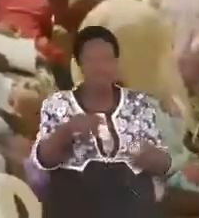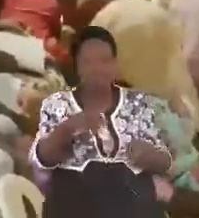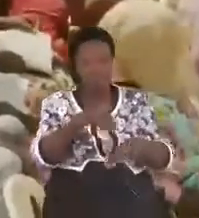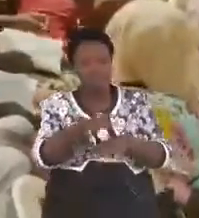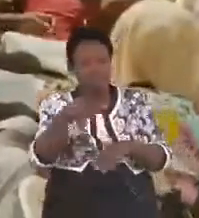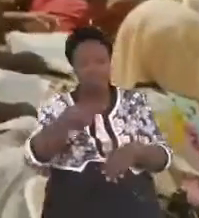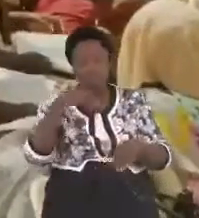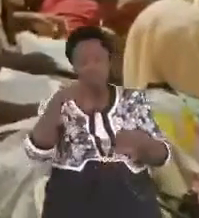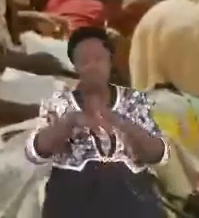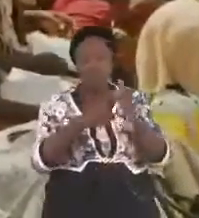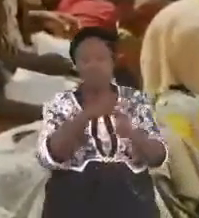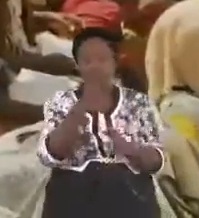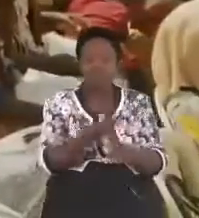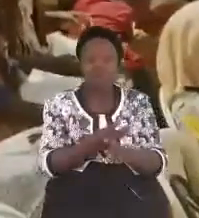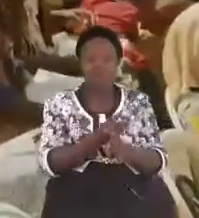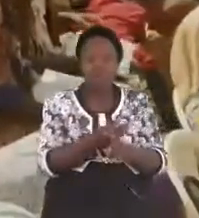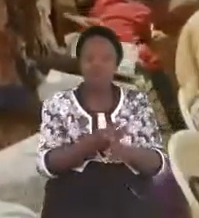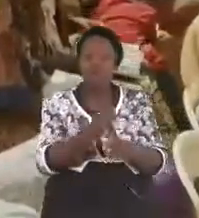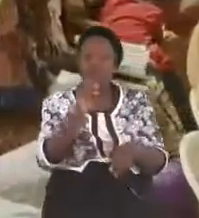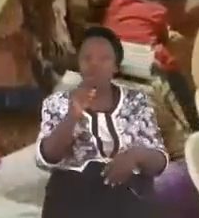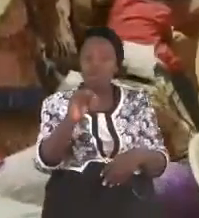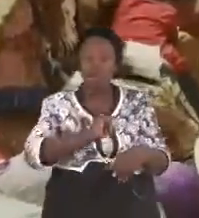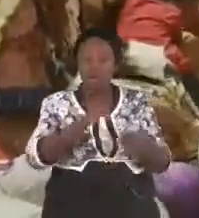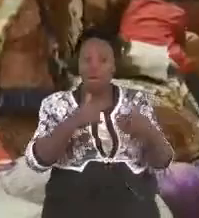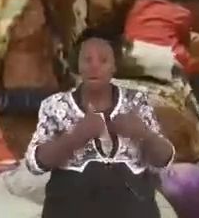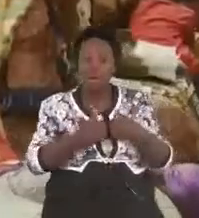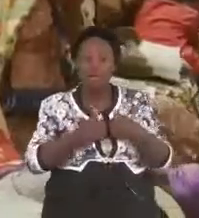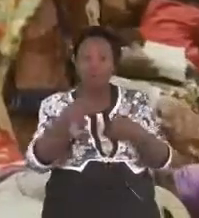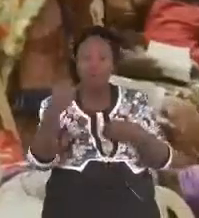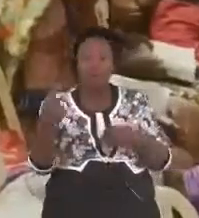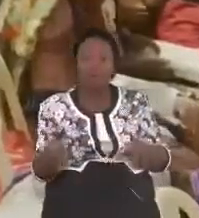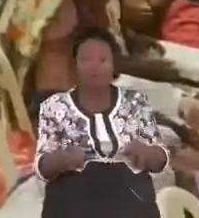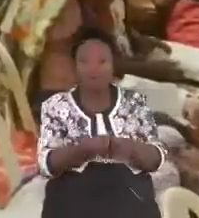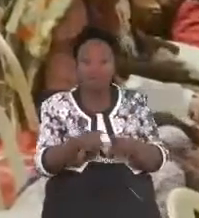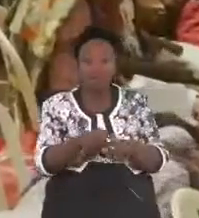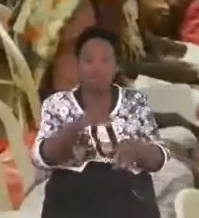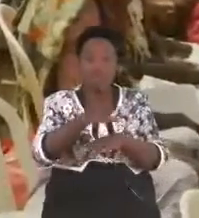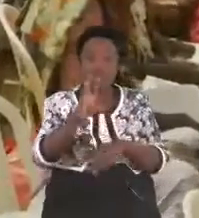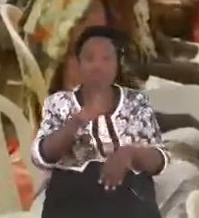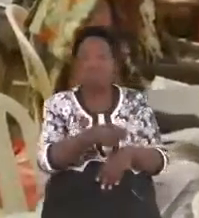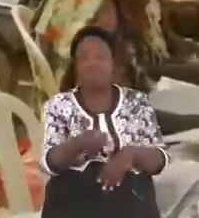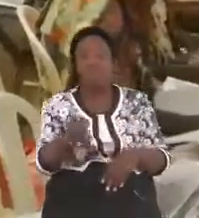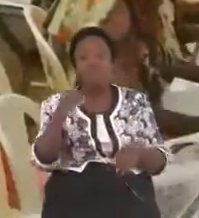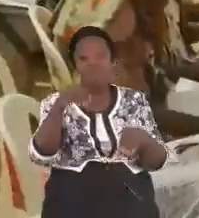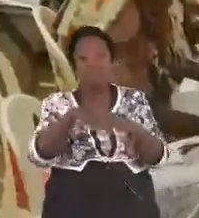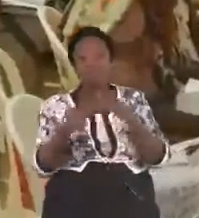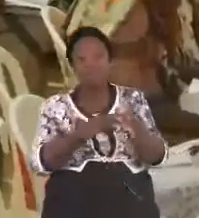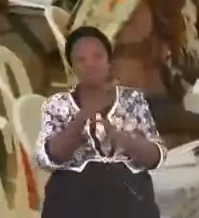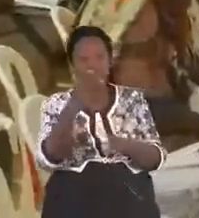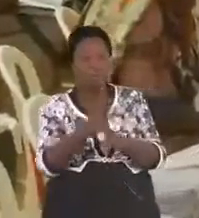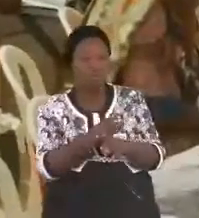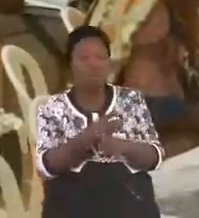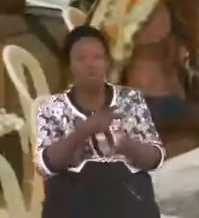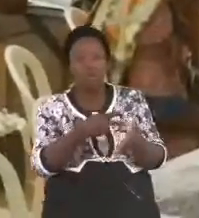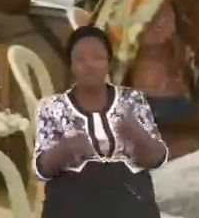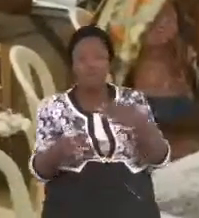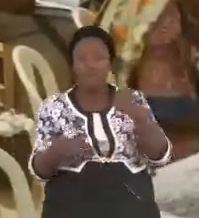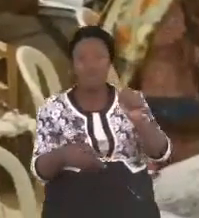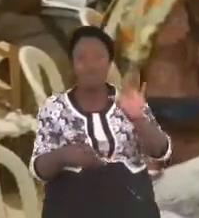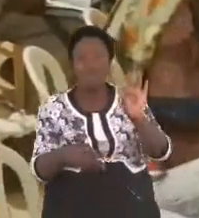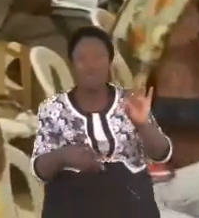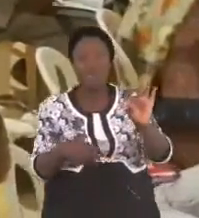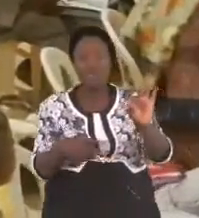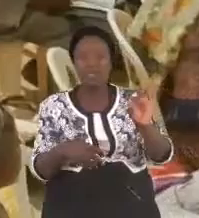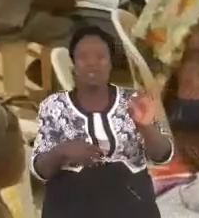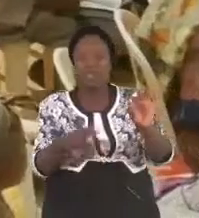even so have i also sent them into the world but snitching says and for their